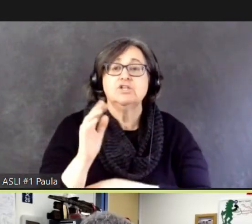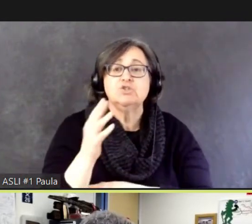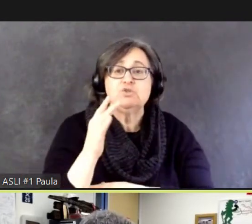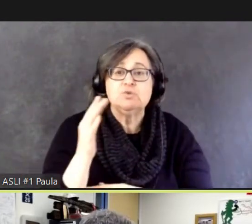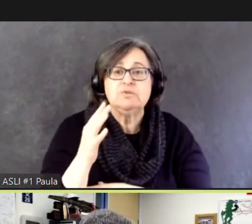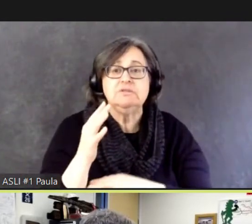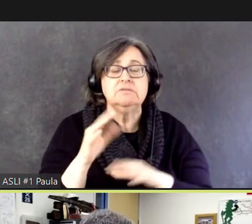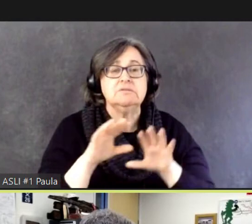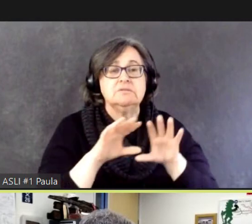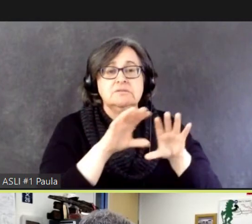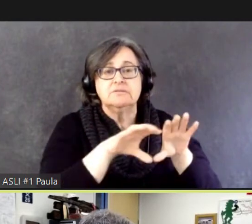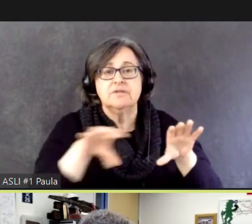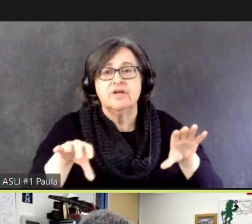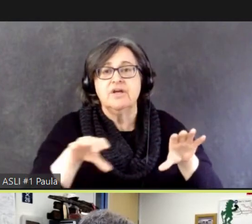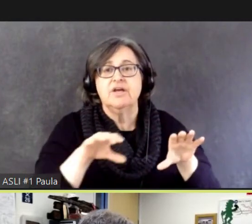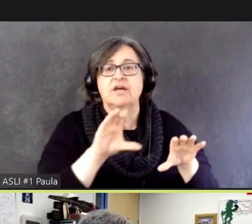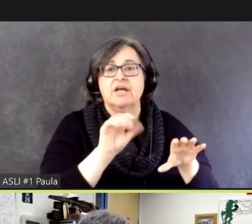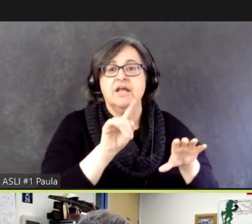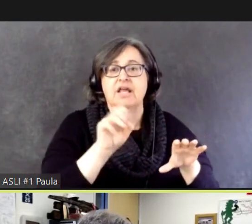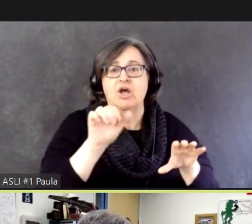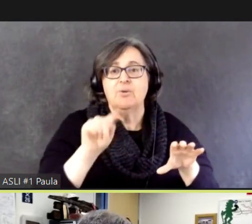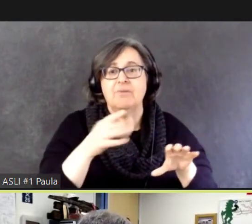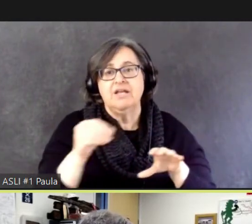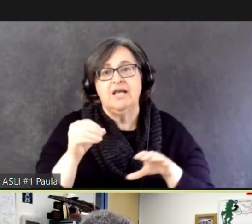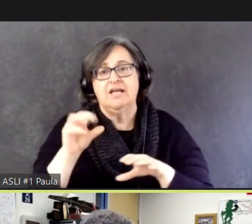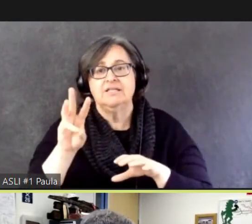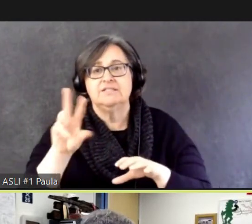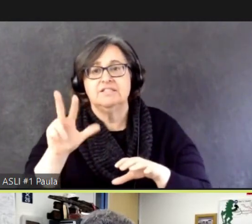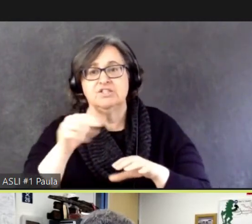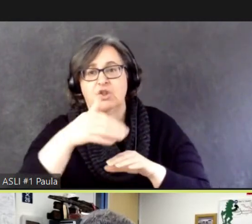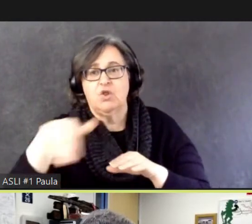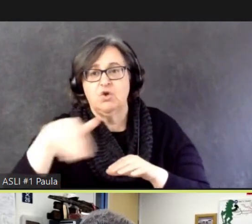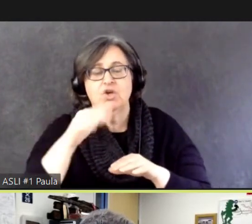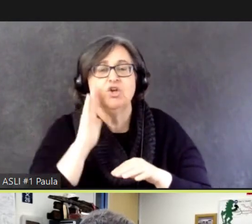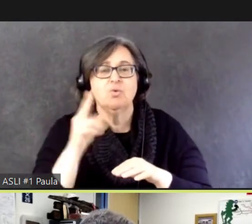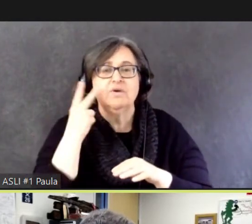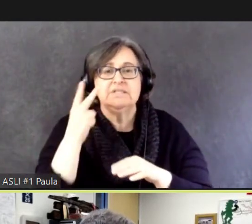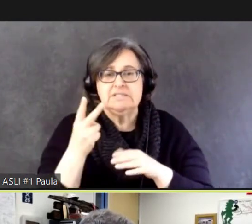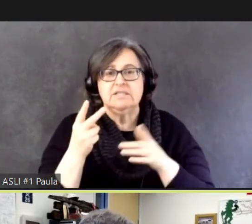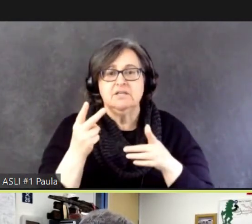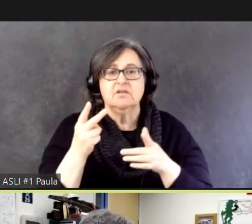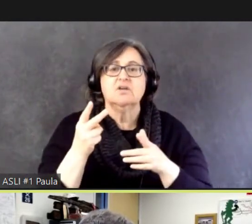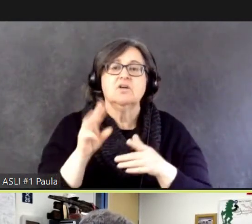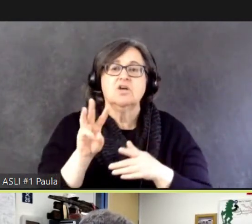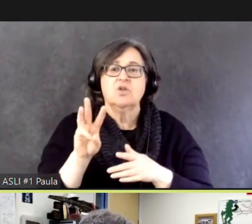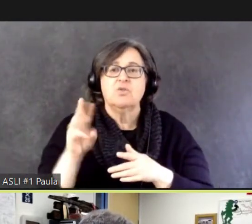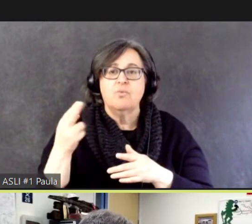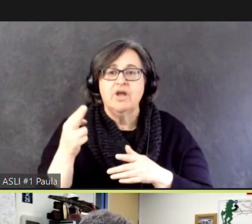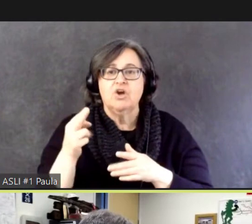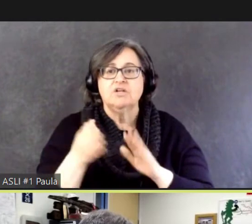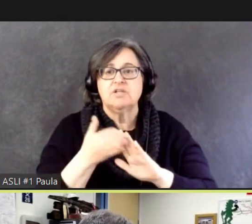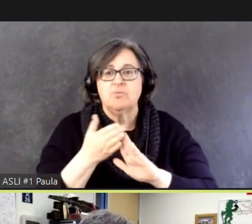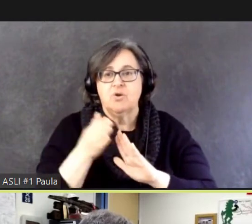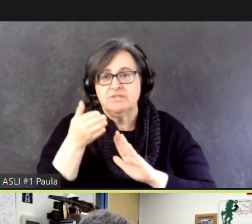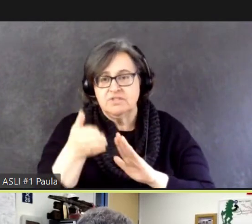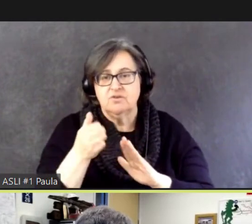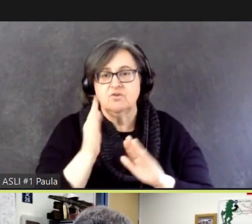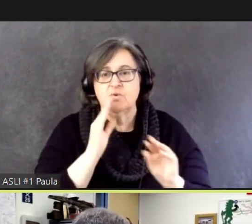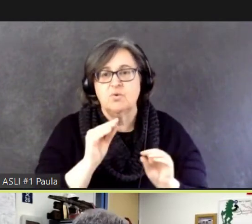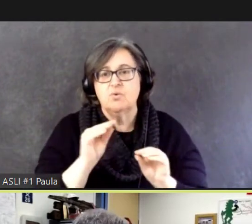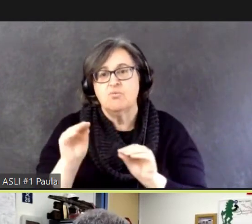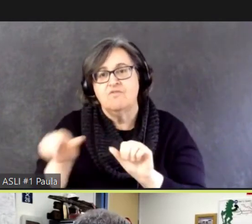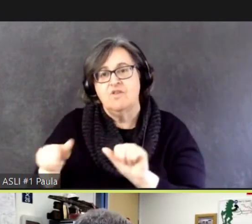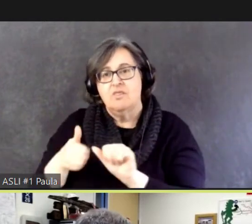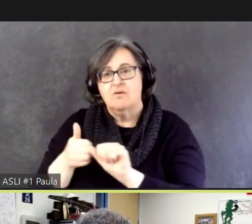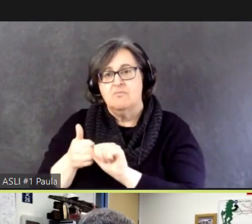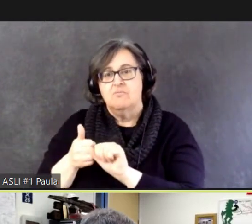side and the 63rd side. It remains this existing entrance for the warehouse, and the warehouse operations remain on site and have been relocated kind of to the back